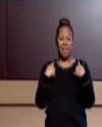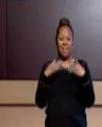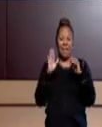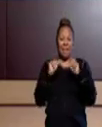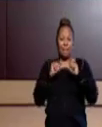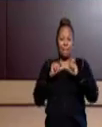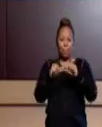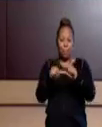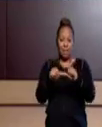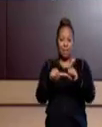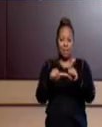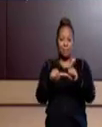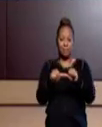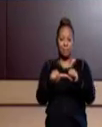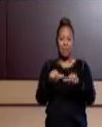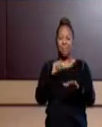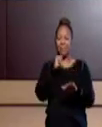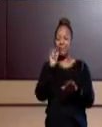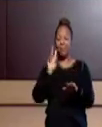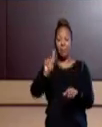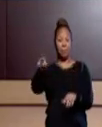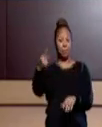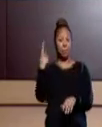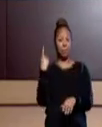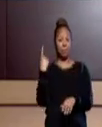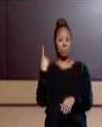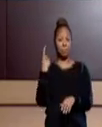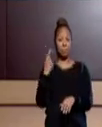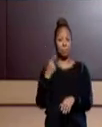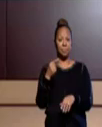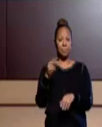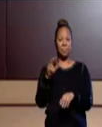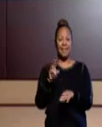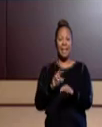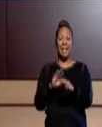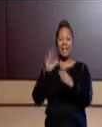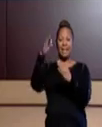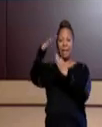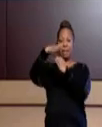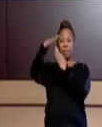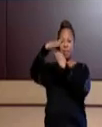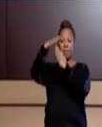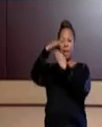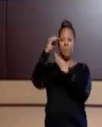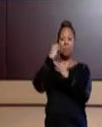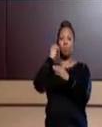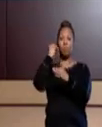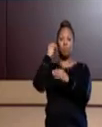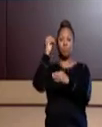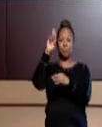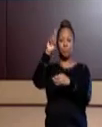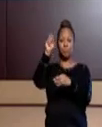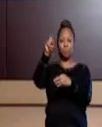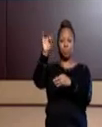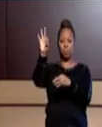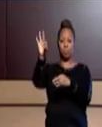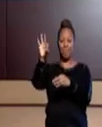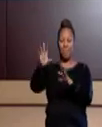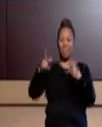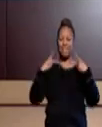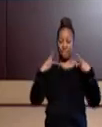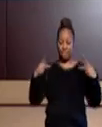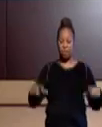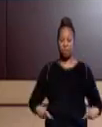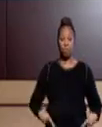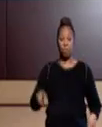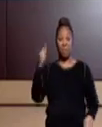press. They did not turn around. They climbed on top of the roof. That's the physical.